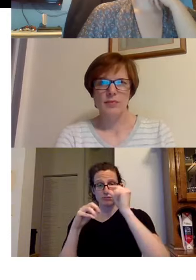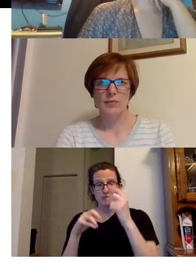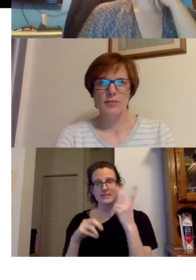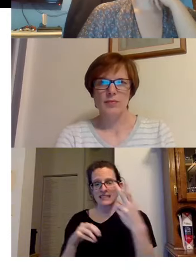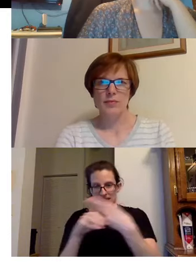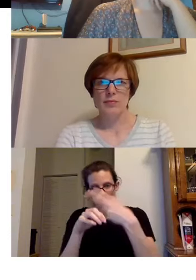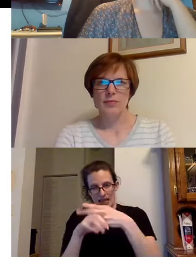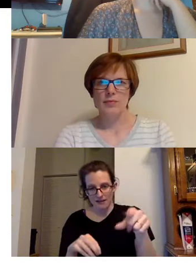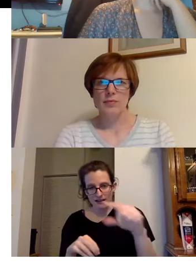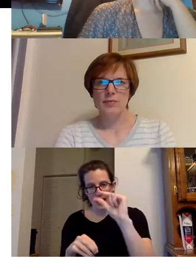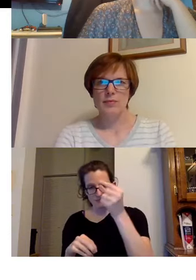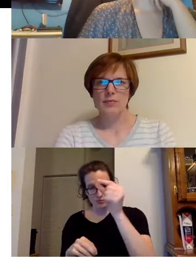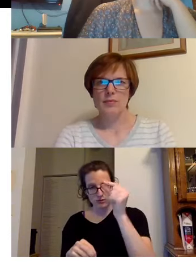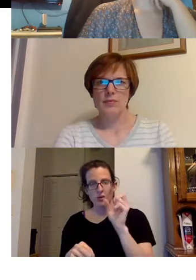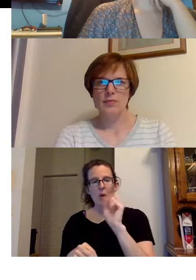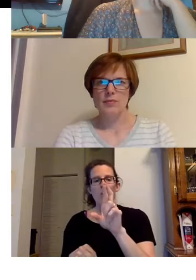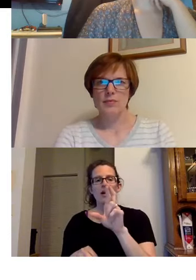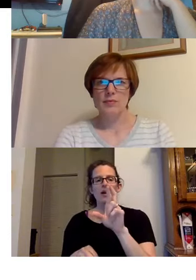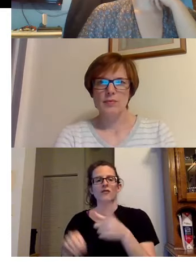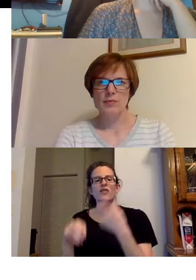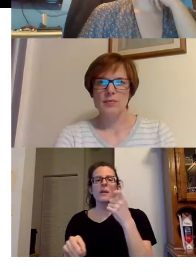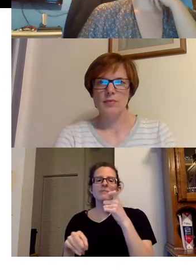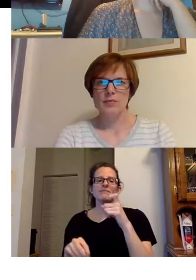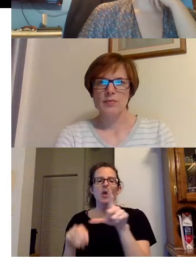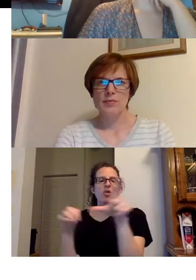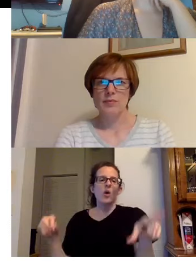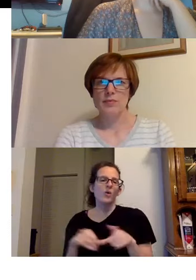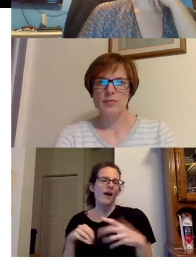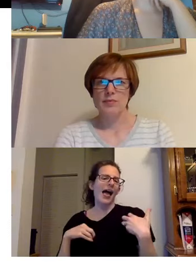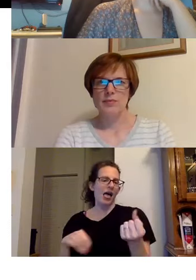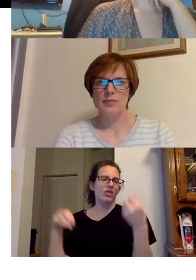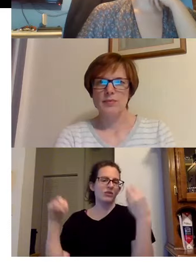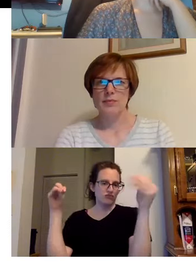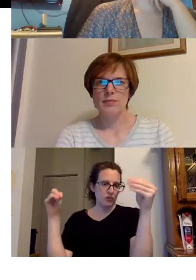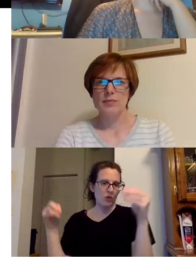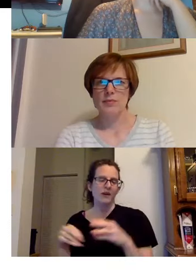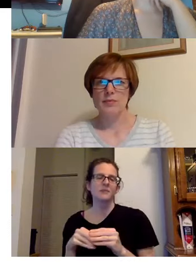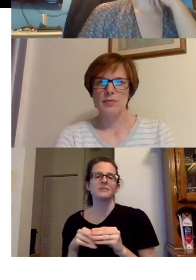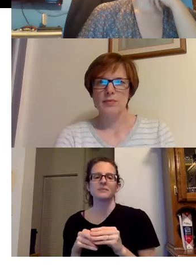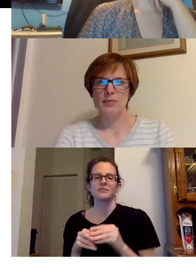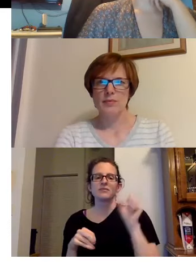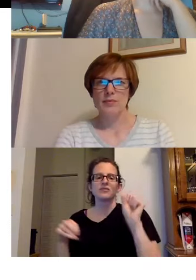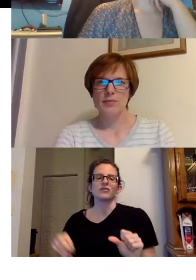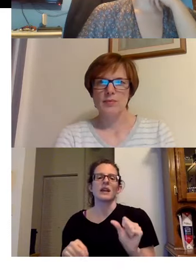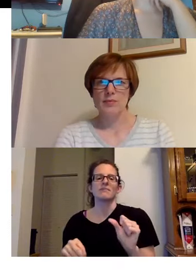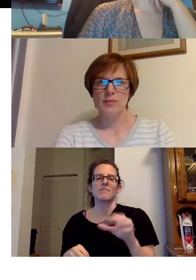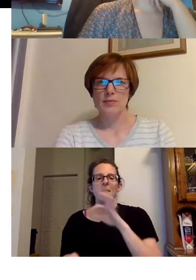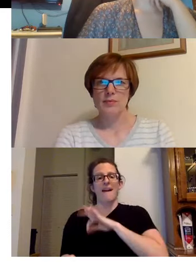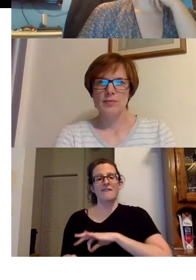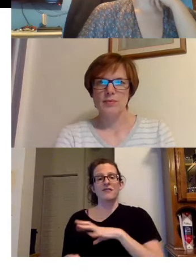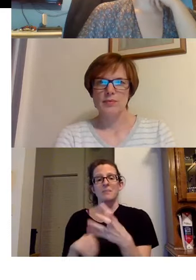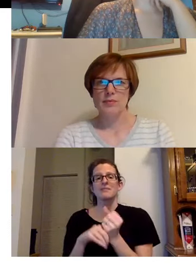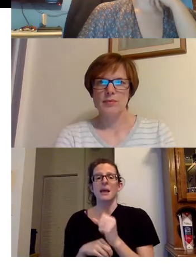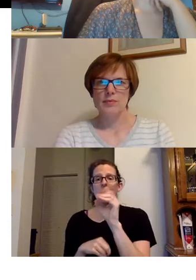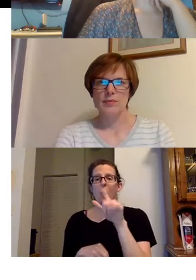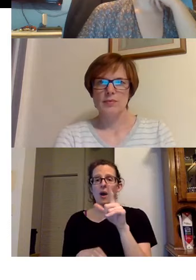Living or at a local health food store for the times that you could benefit from taking an oil internally. You can just take it